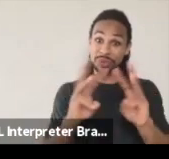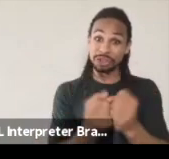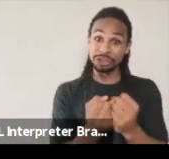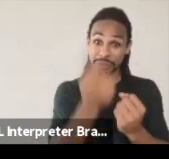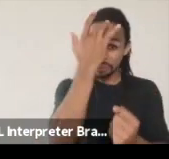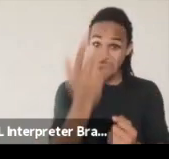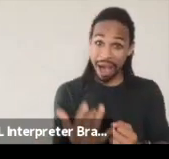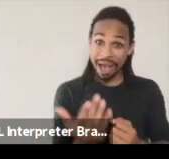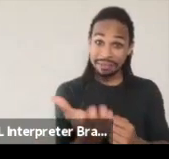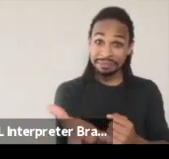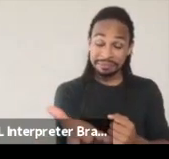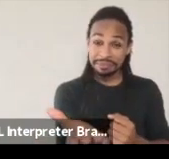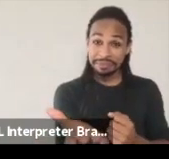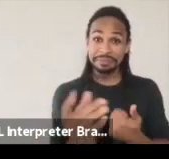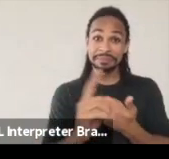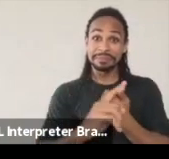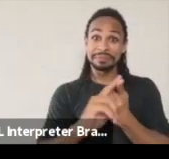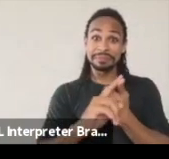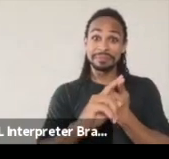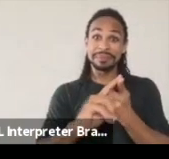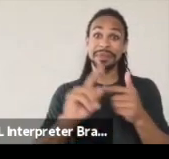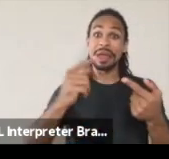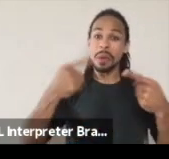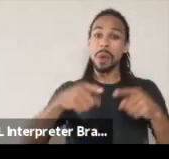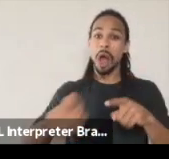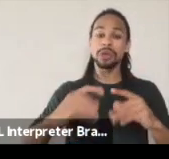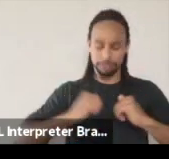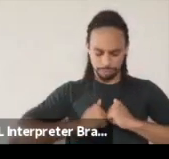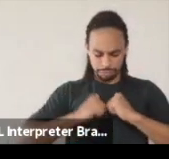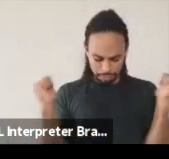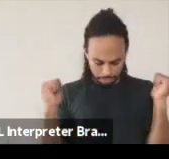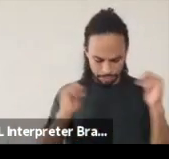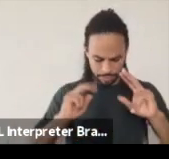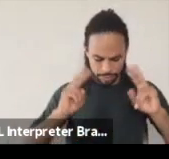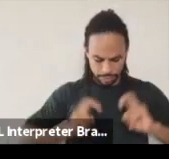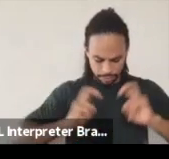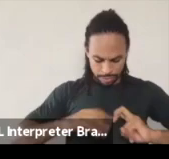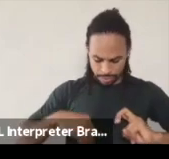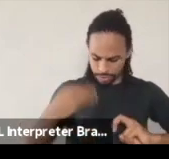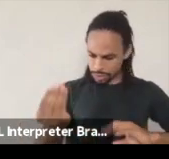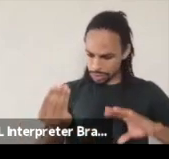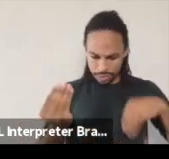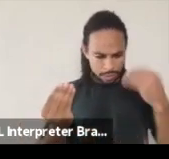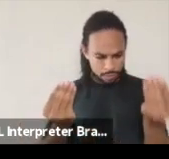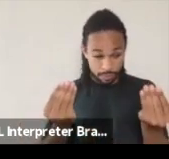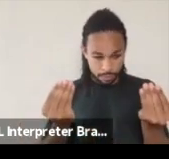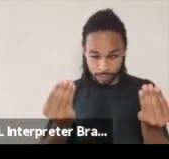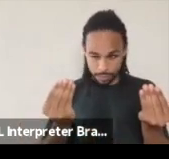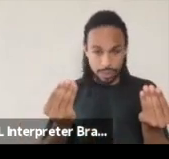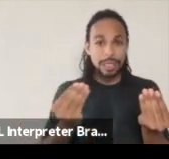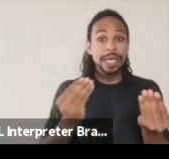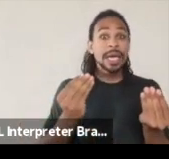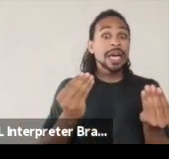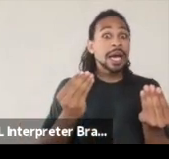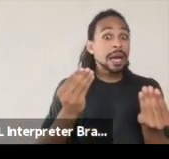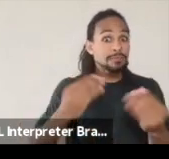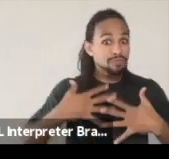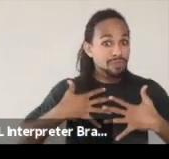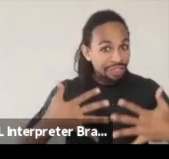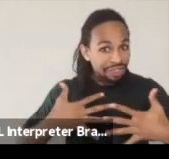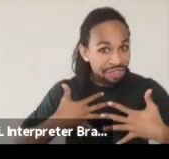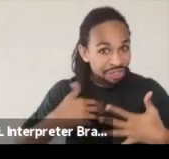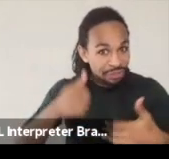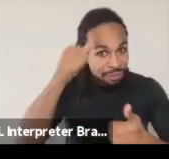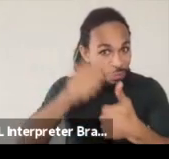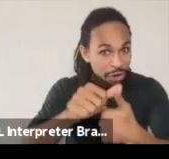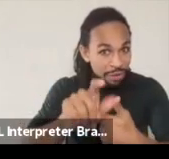And as you engage in that question, or you think about that, don't forget to breathe, if that feels good for you, or even put your hand on